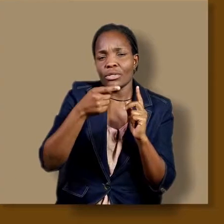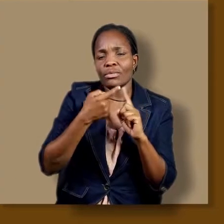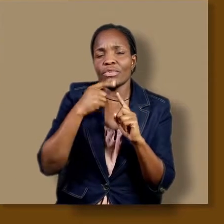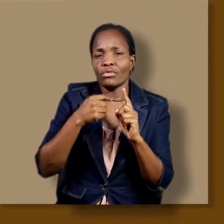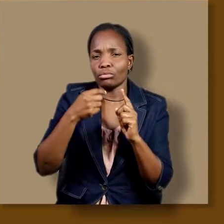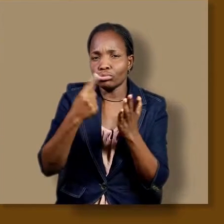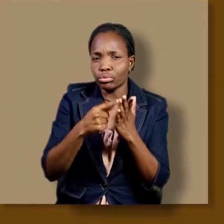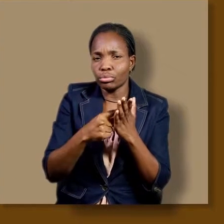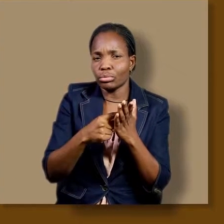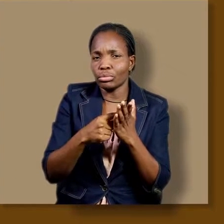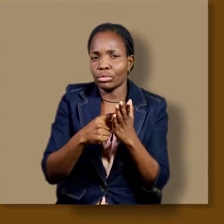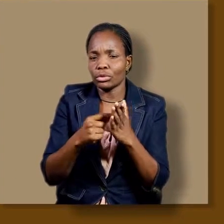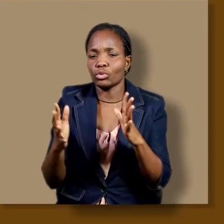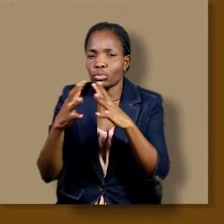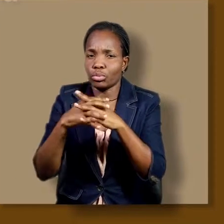bringing Africans together.